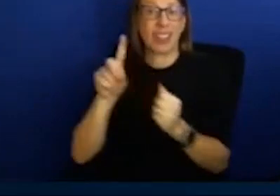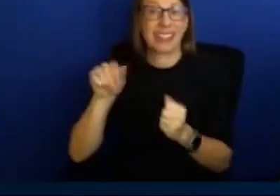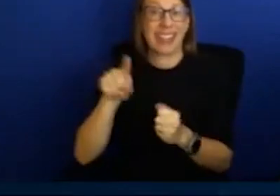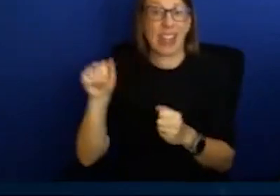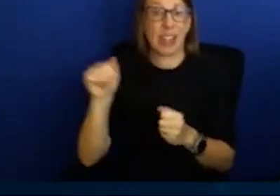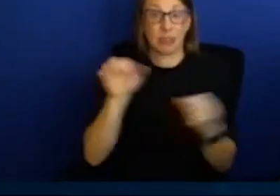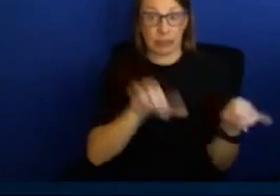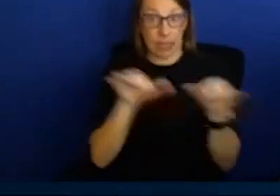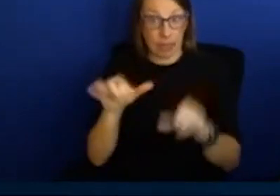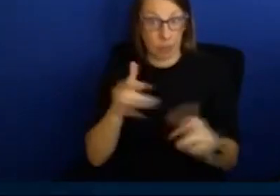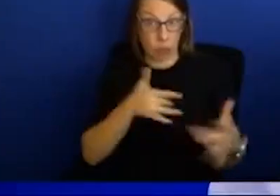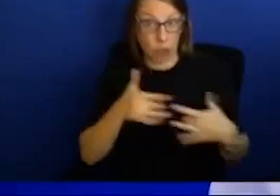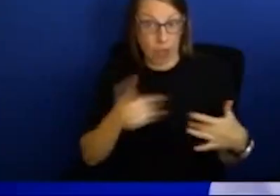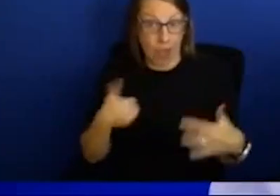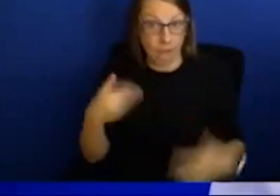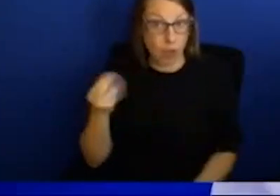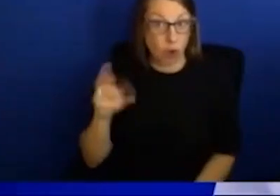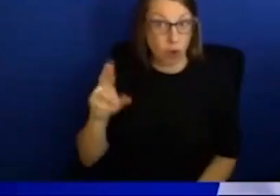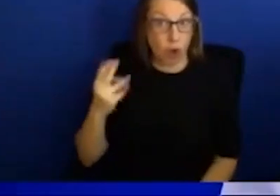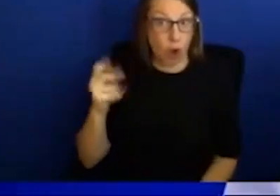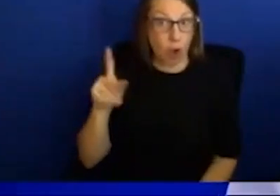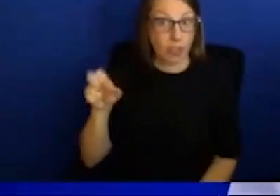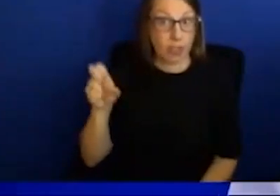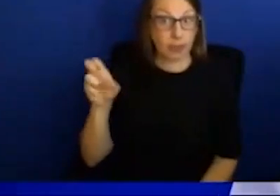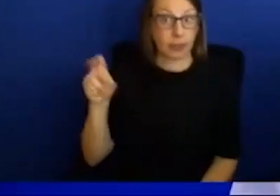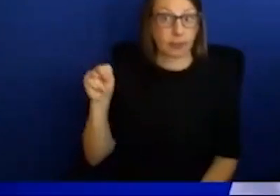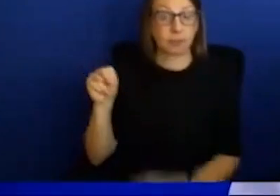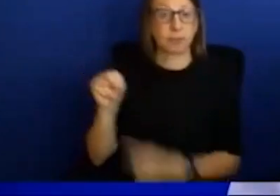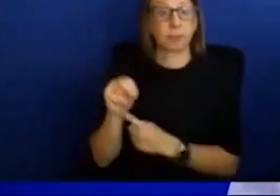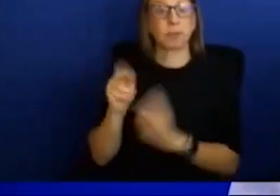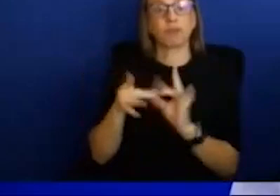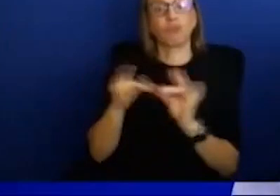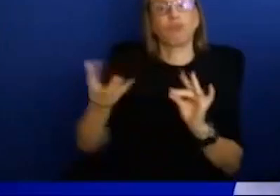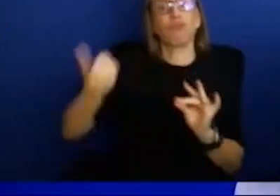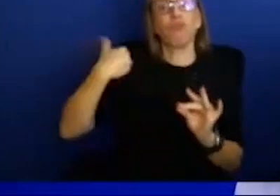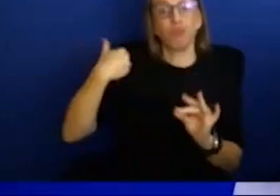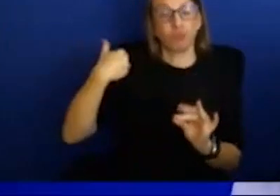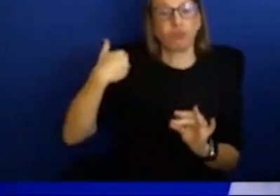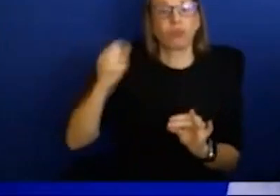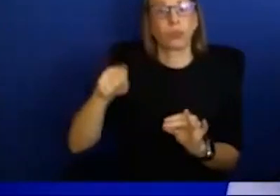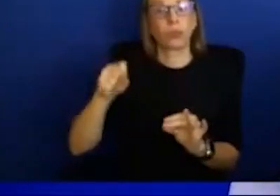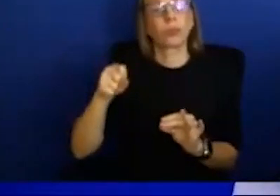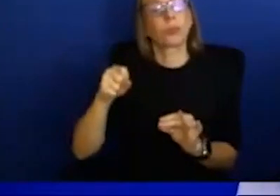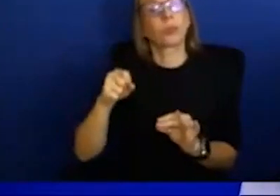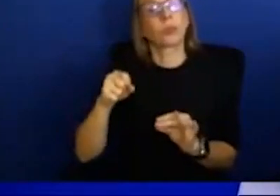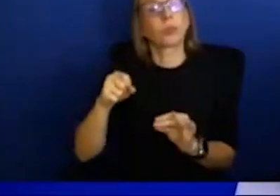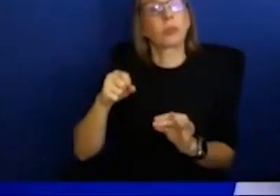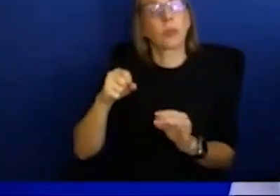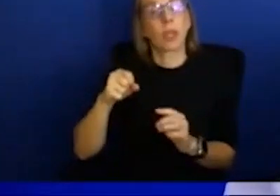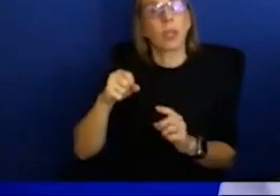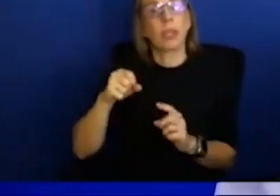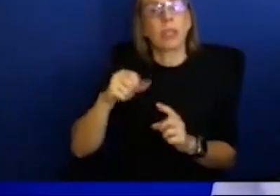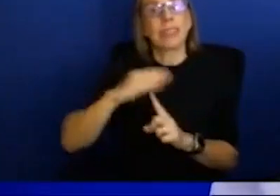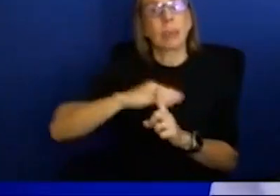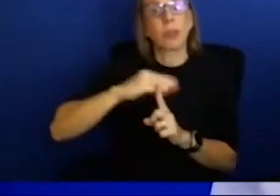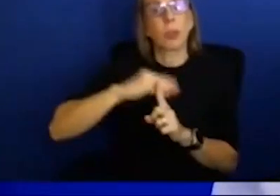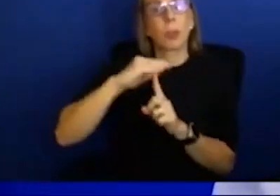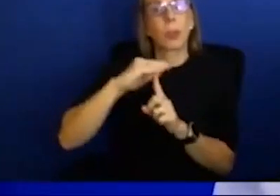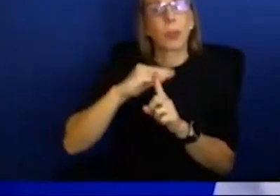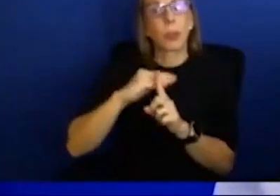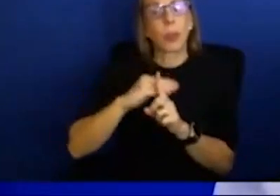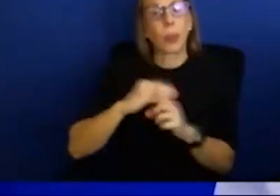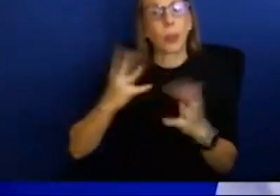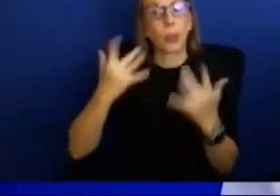concerns? Yeah, absolutely. I mean, I think, I mentioned a little bit earlier, as things kind of cool down and people are going to be now more